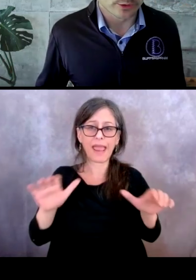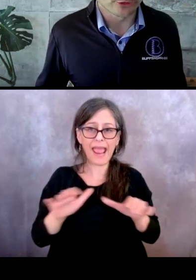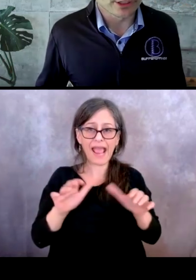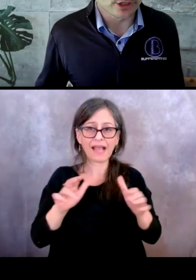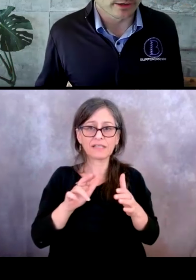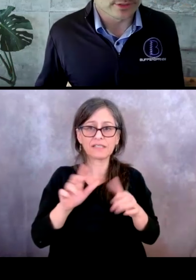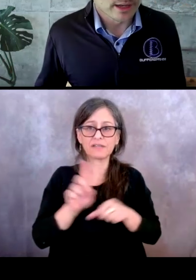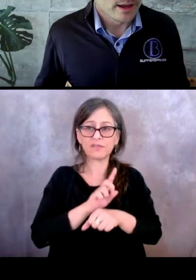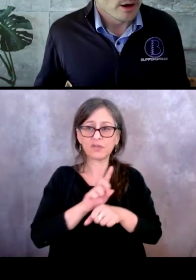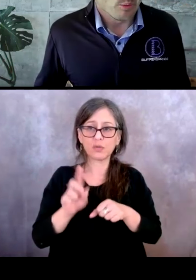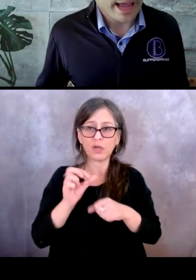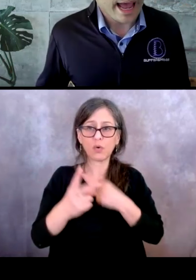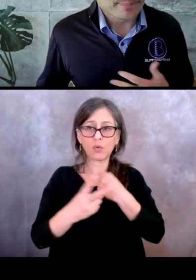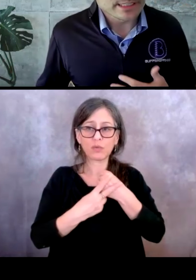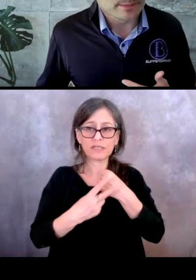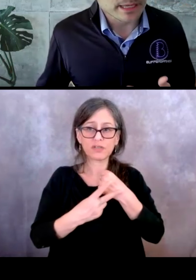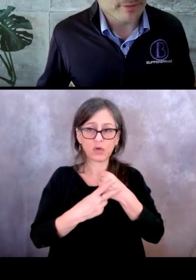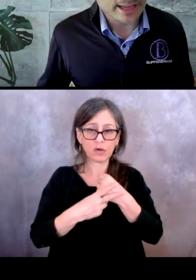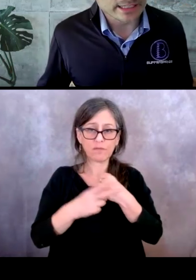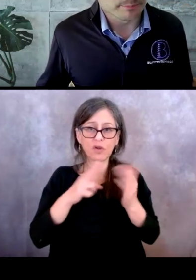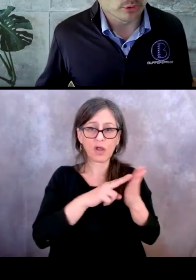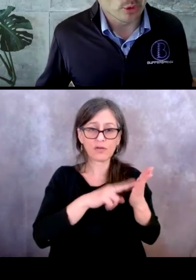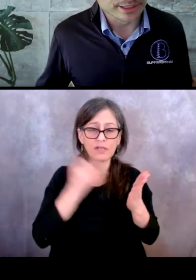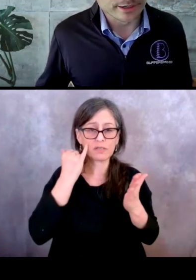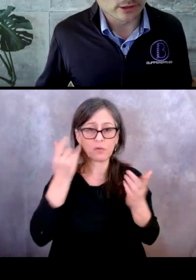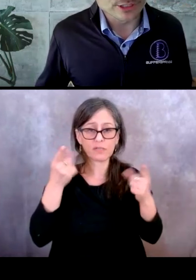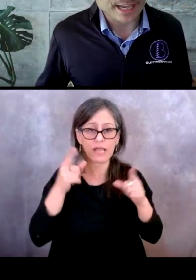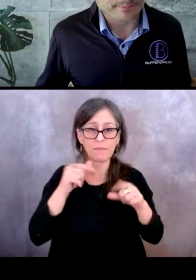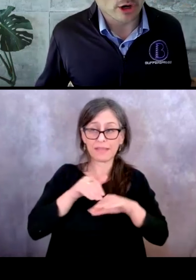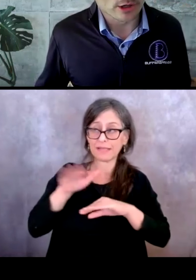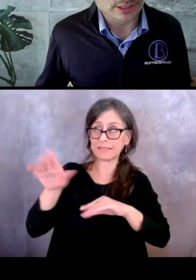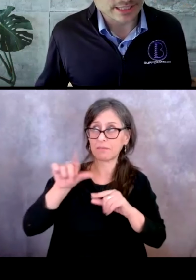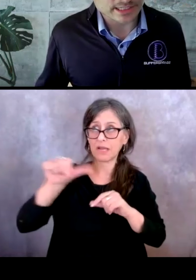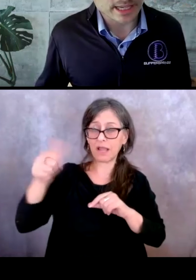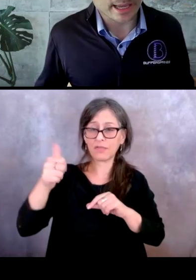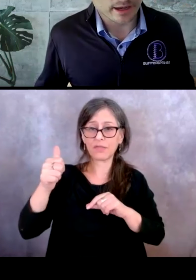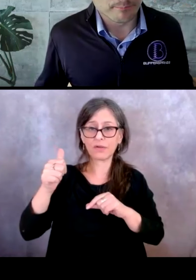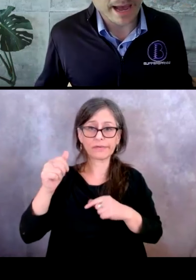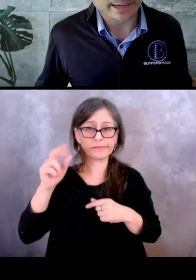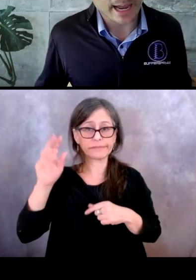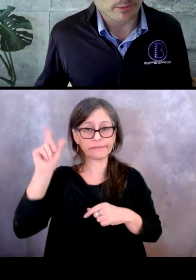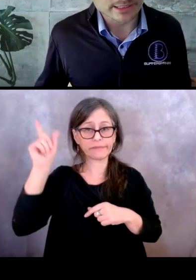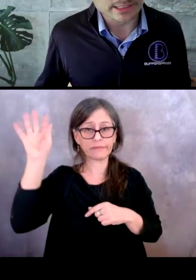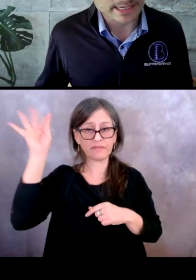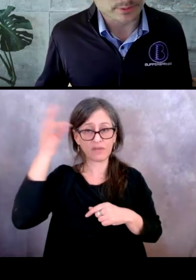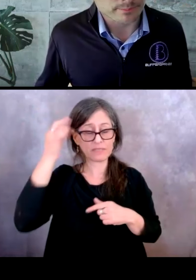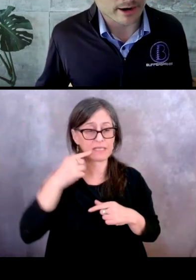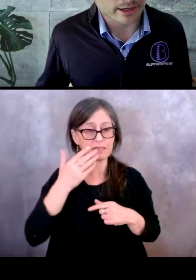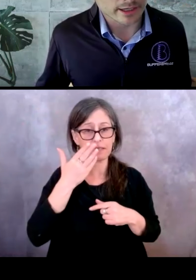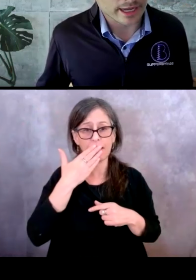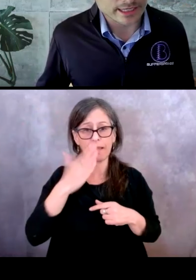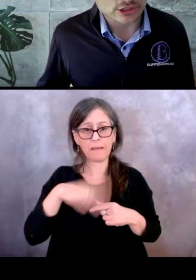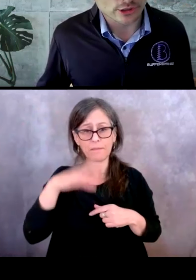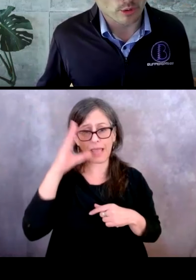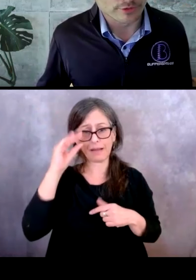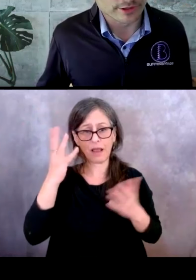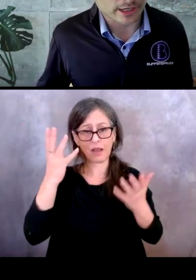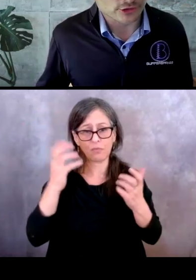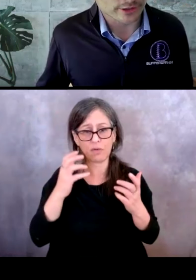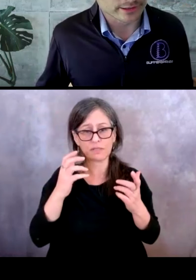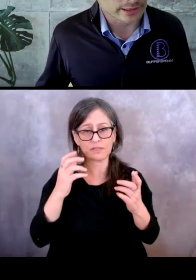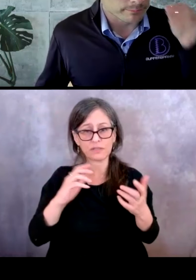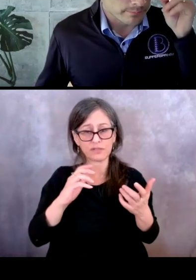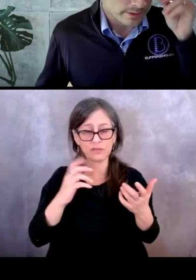contract or we're in the reserves, what happens to me if I get deployed and Uncle Sam calls and says, hey, a bad guy wants to mess with America and I need you to go over